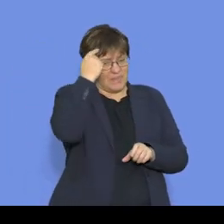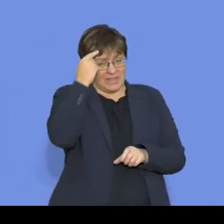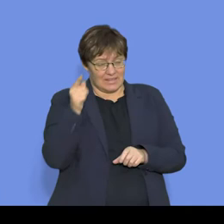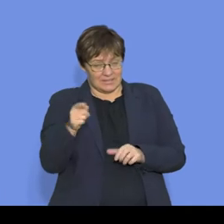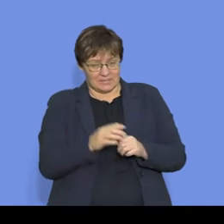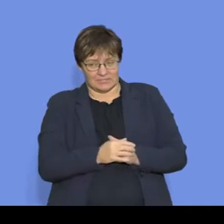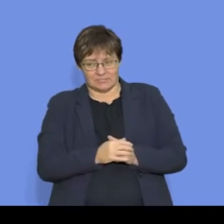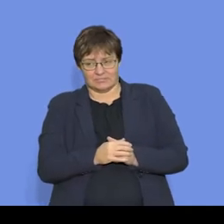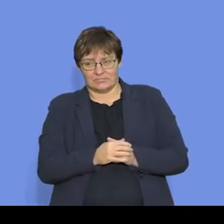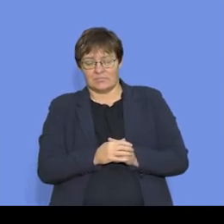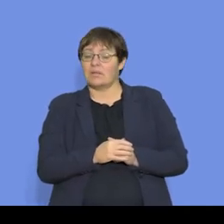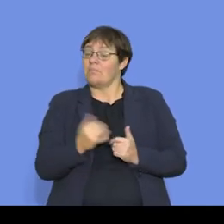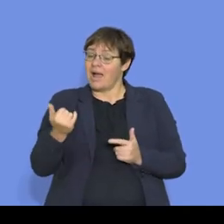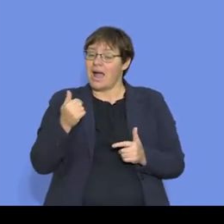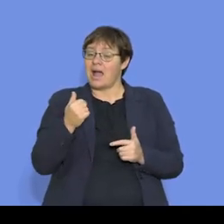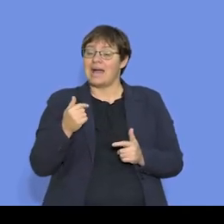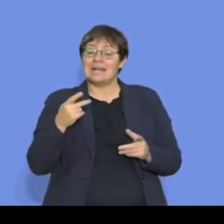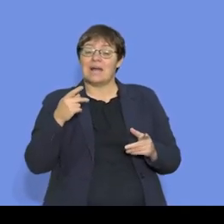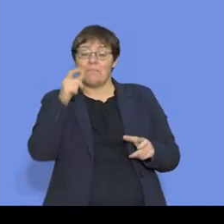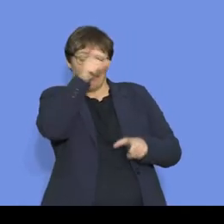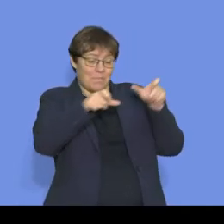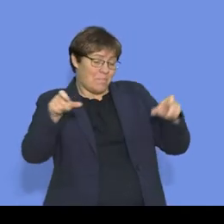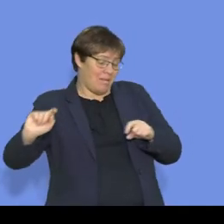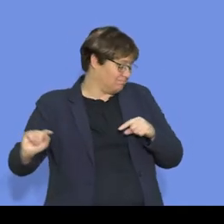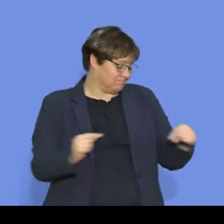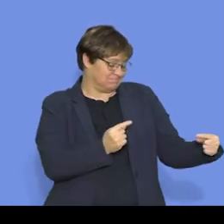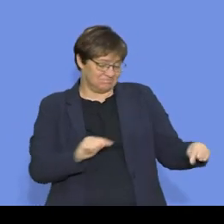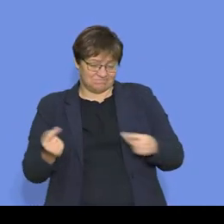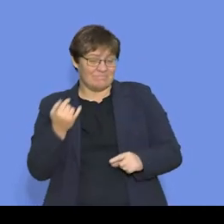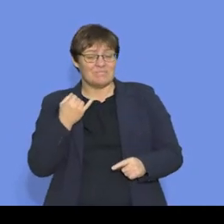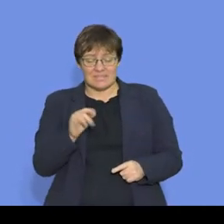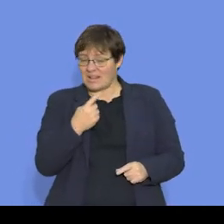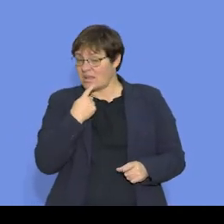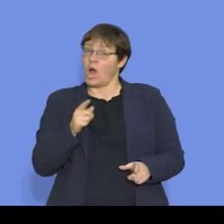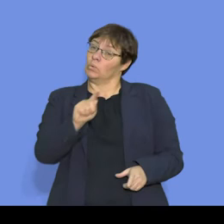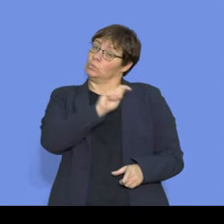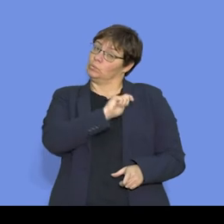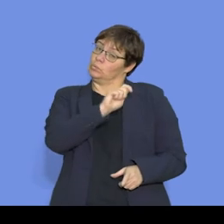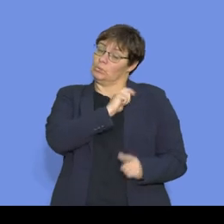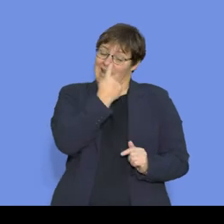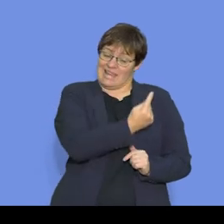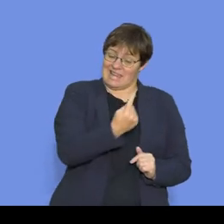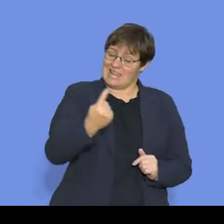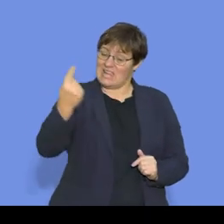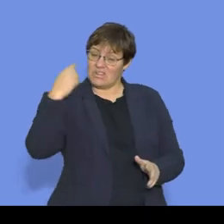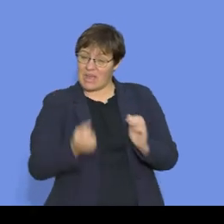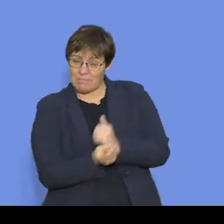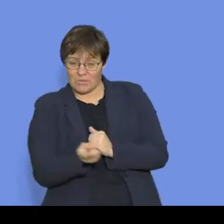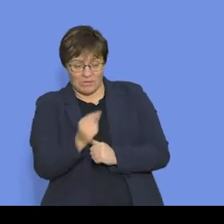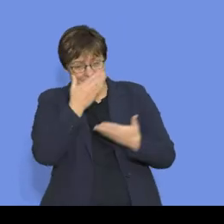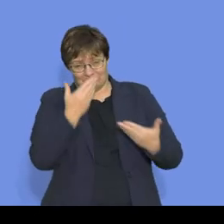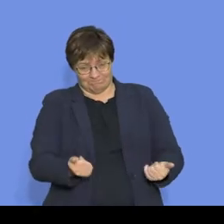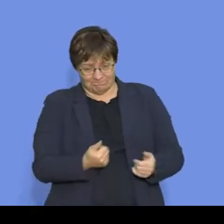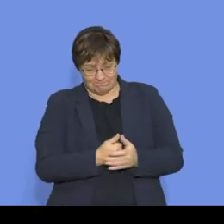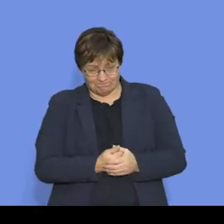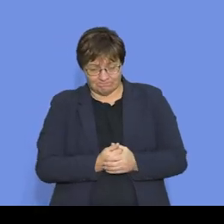asteroid impact. But remember, scientists are still arguing about what actually caused each of